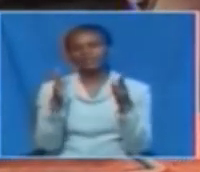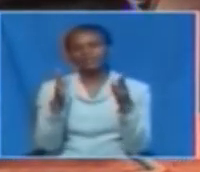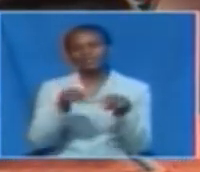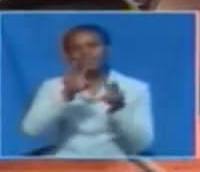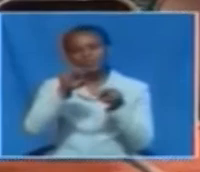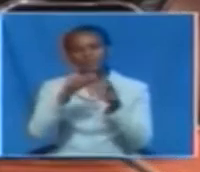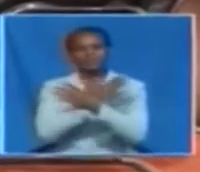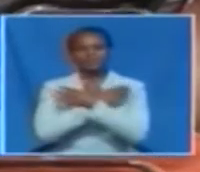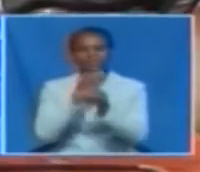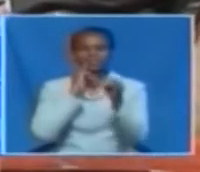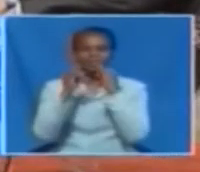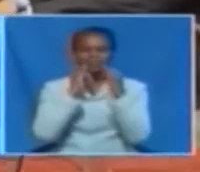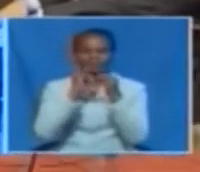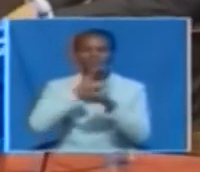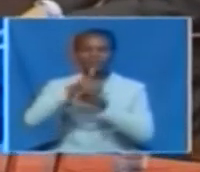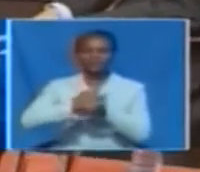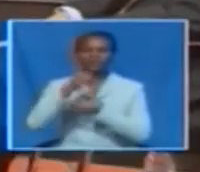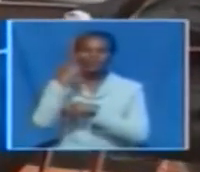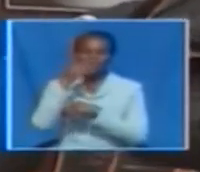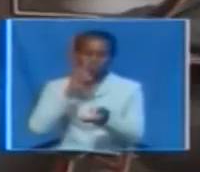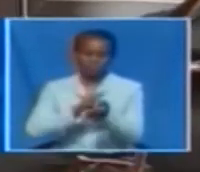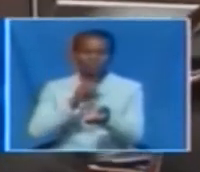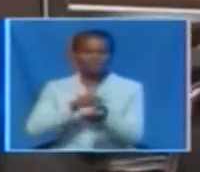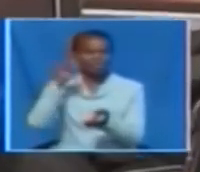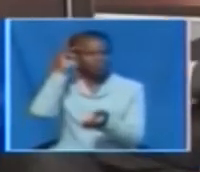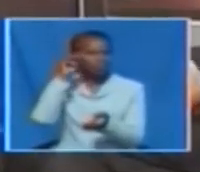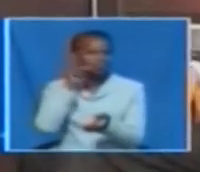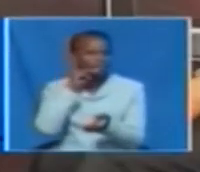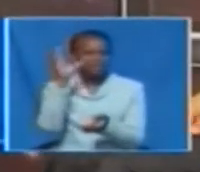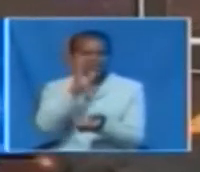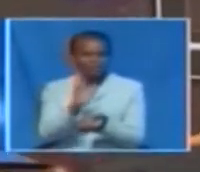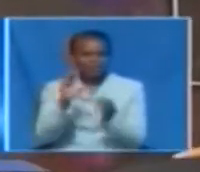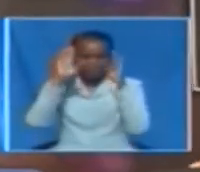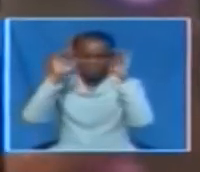watching Sunday Interview, and our guest this evening was Dr. Nevas Mumba, the president